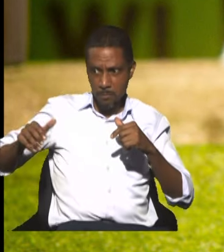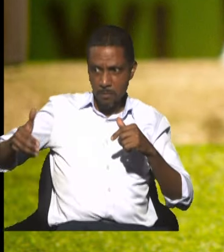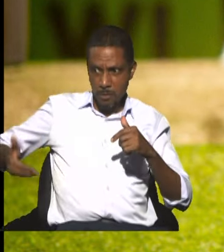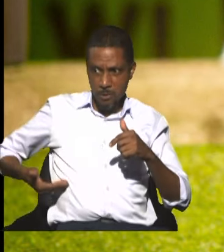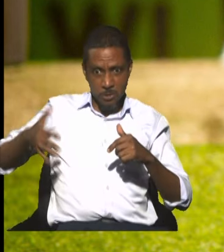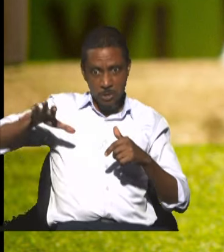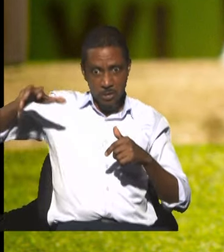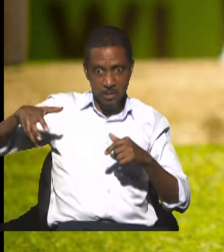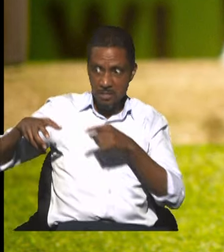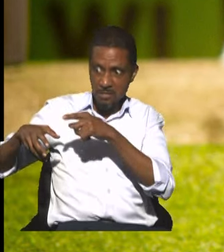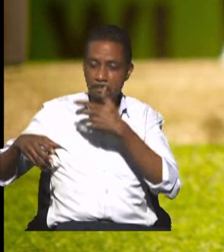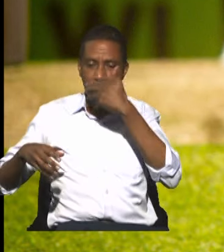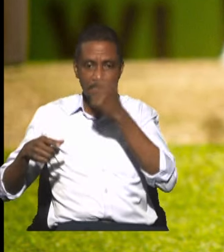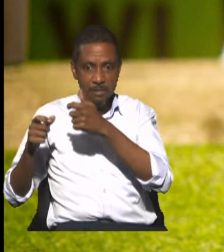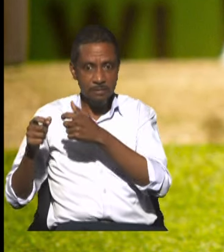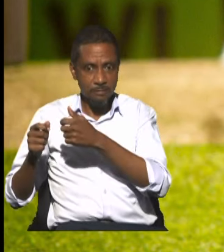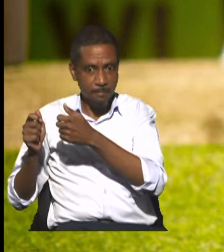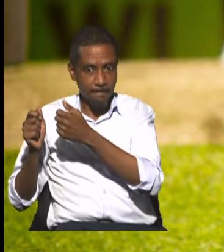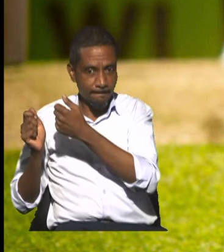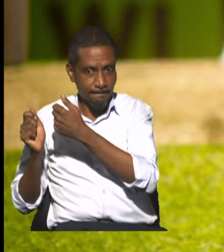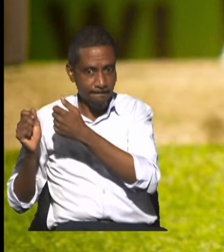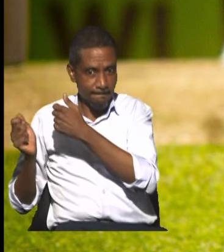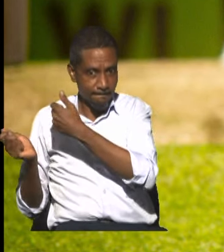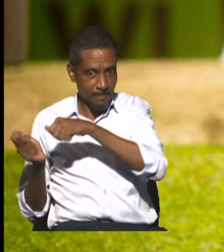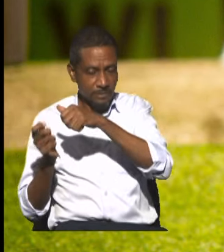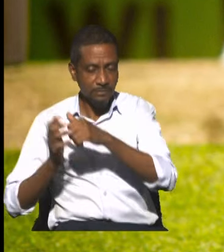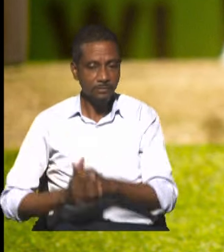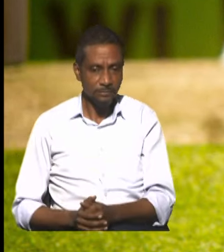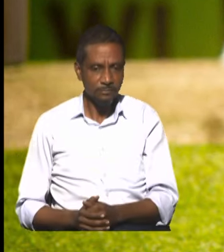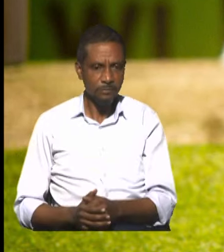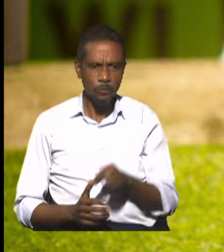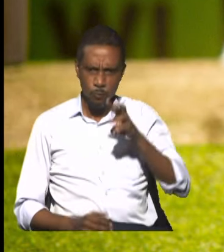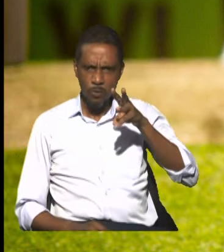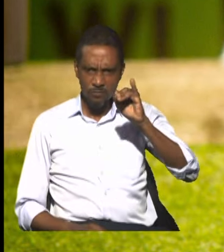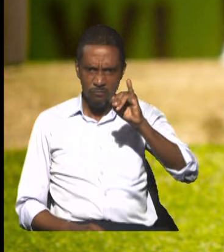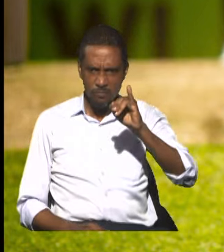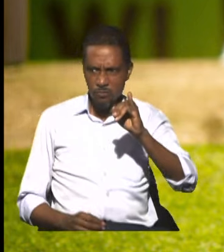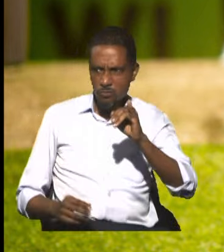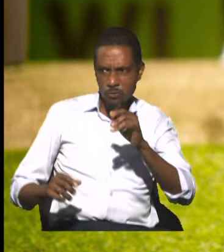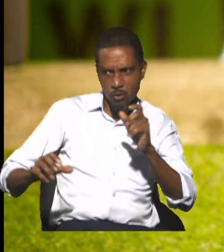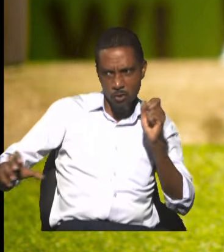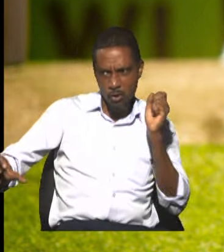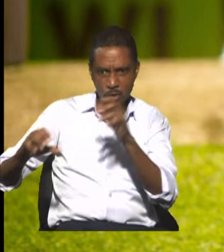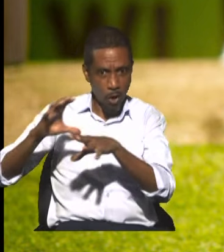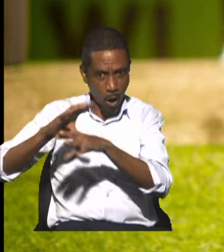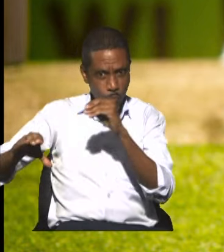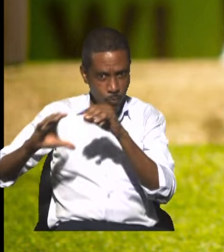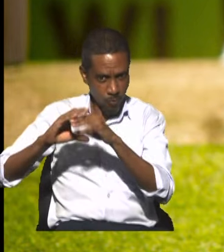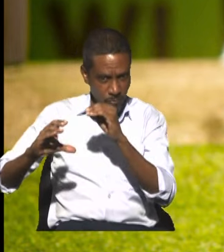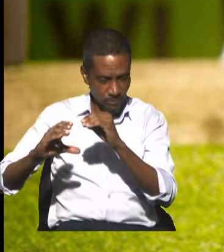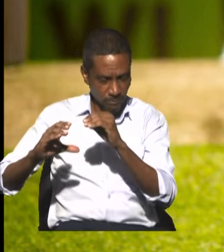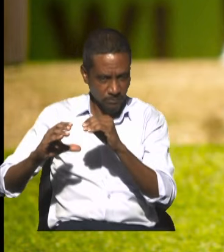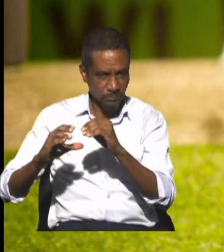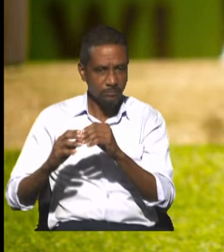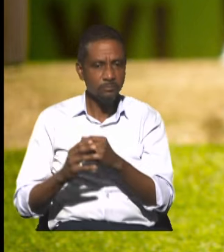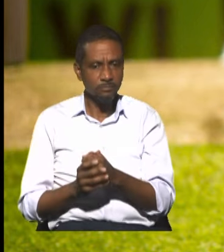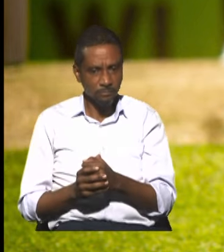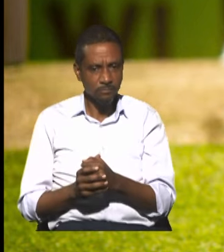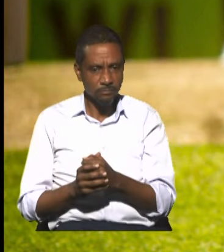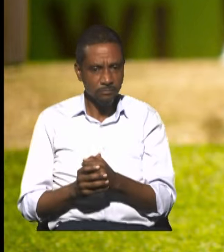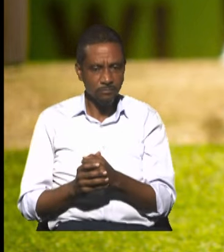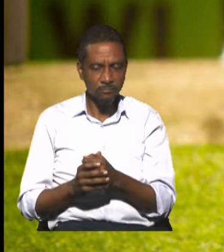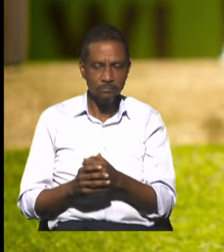3 wickets for 87 runs. The West Indies made some inroads into the Bangladesh batting lineup before the close of play, getting rid